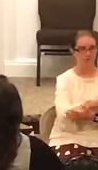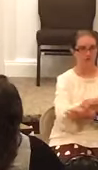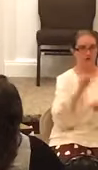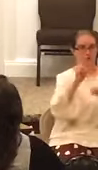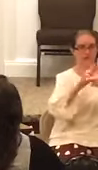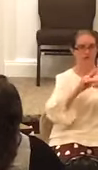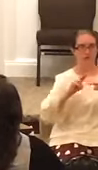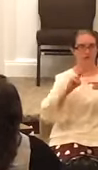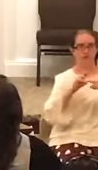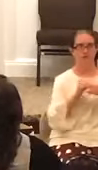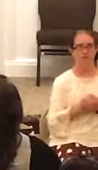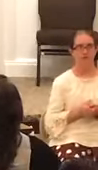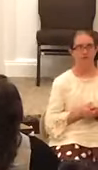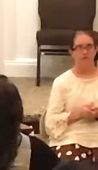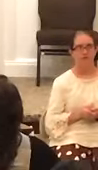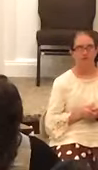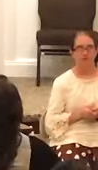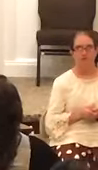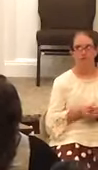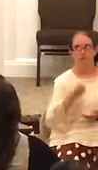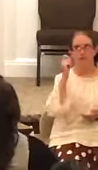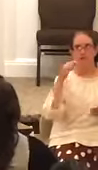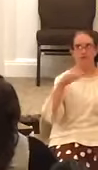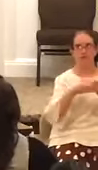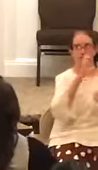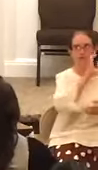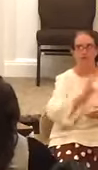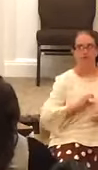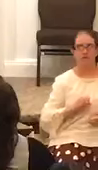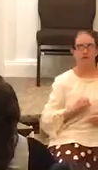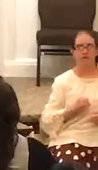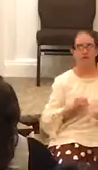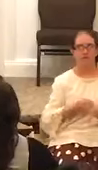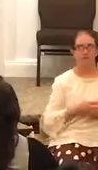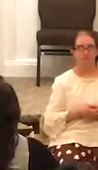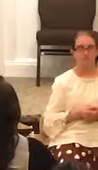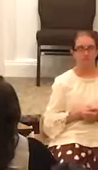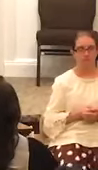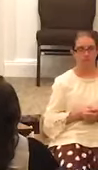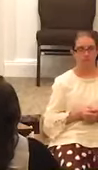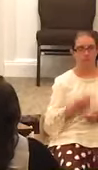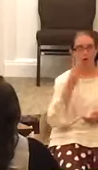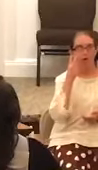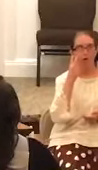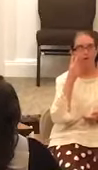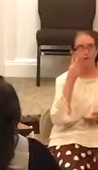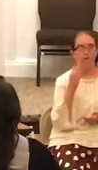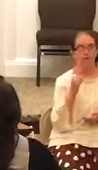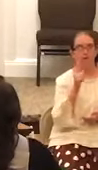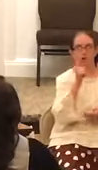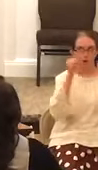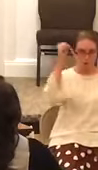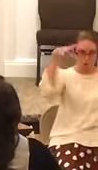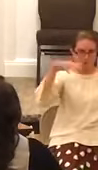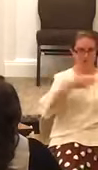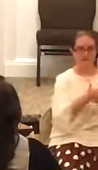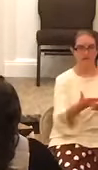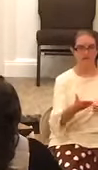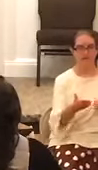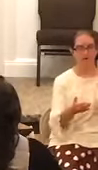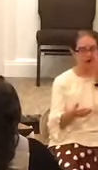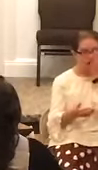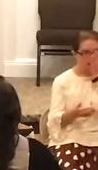this craziness. Amen. Because the Antichrist. Anti means against. Look to yourselves that we lose not those things which we have